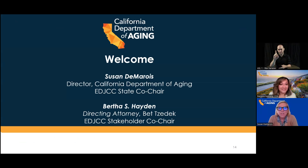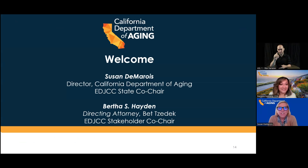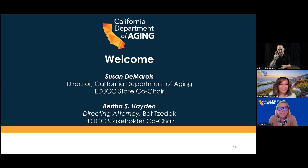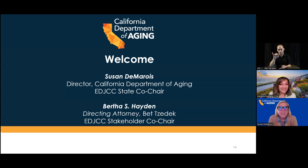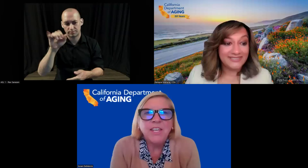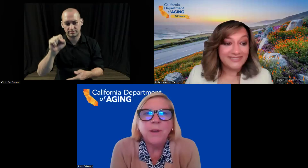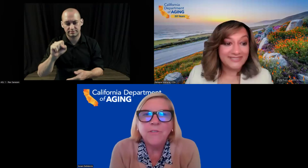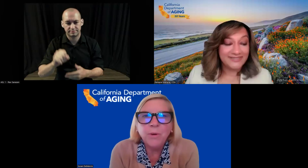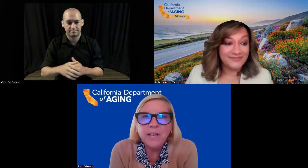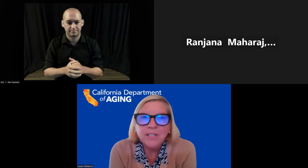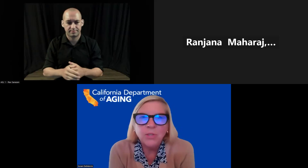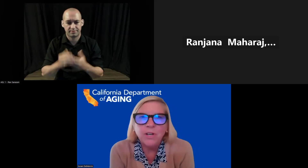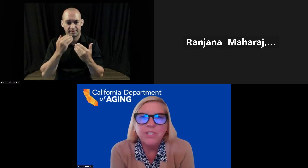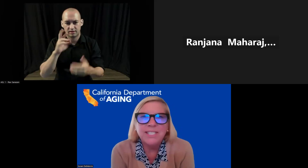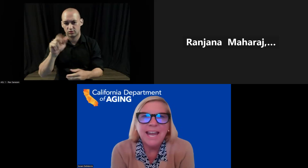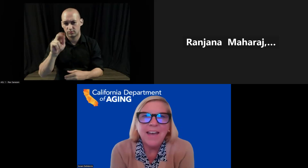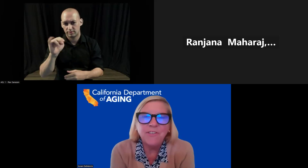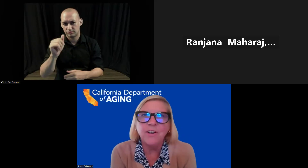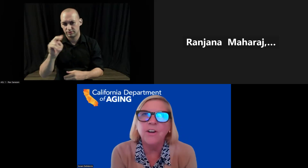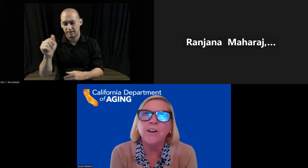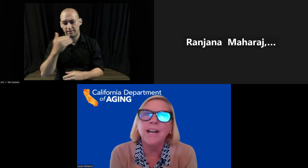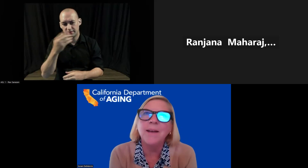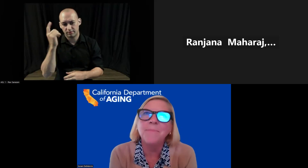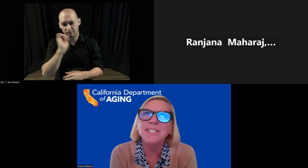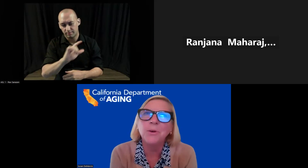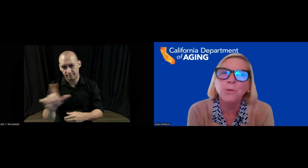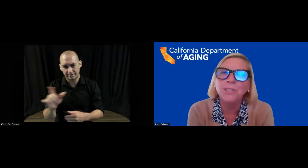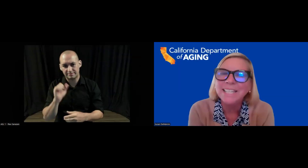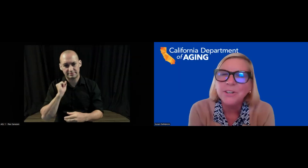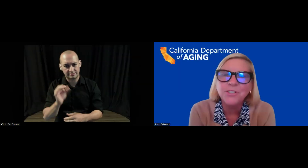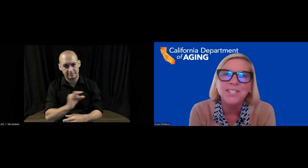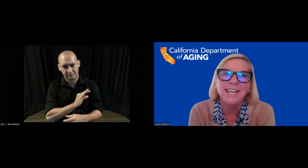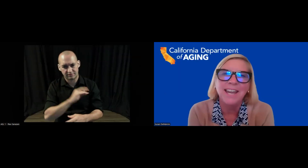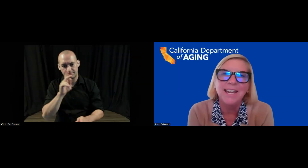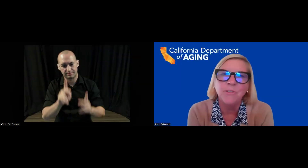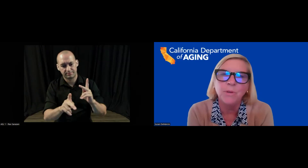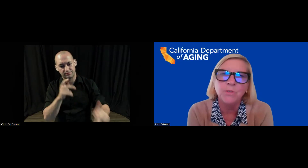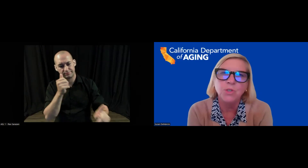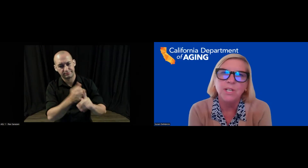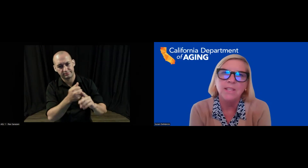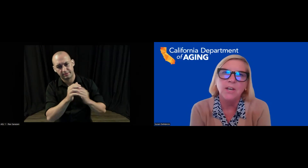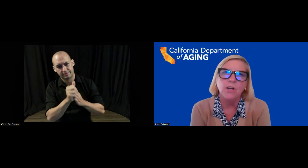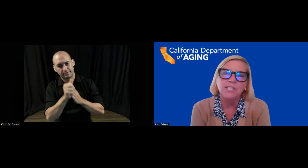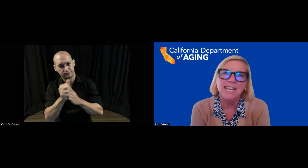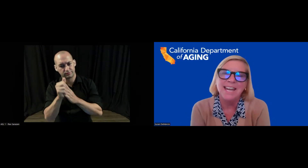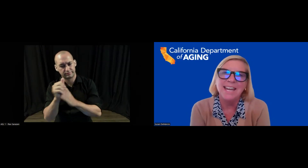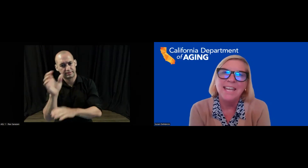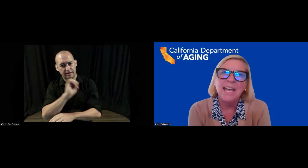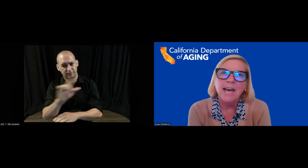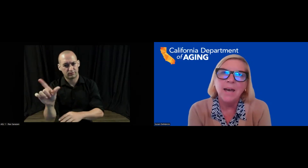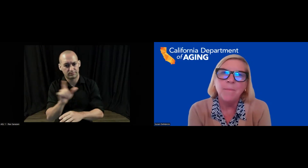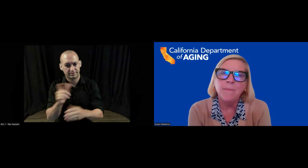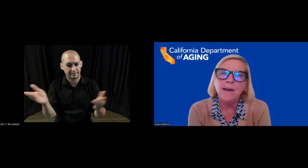Thank you, Ranjana. Thank you, everyone, to our staff and our stakeholder leaders and everyone who's joining the call